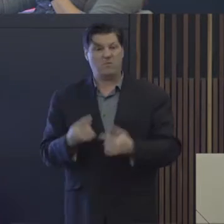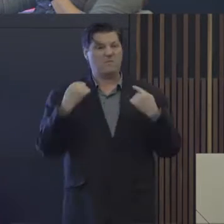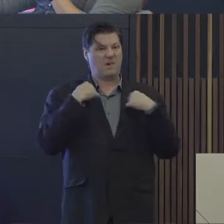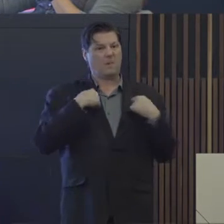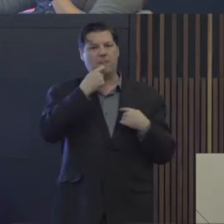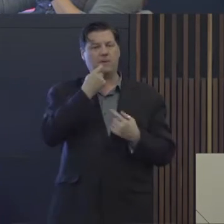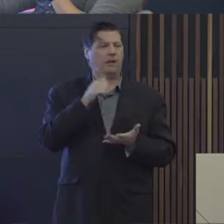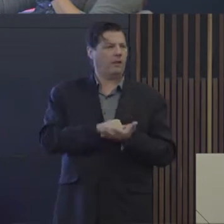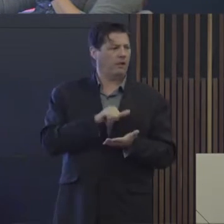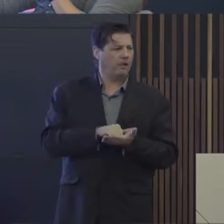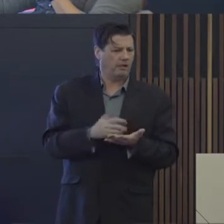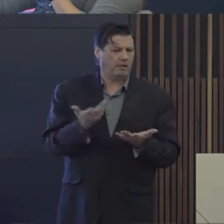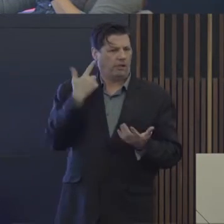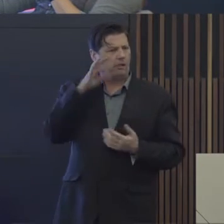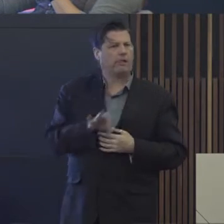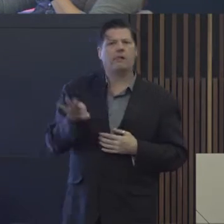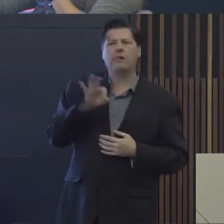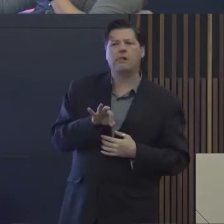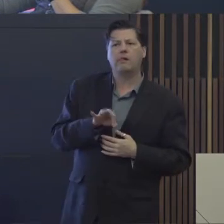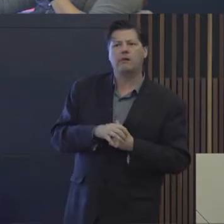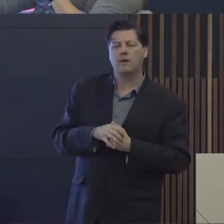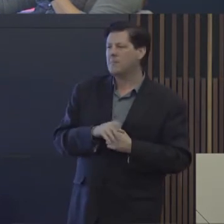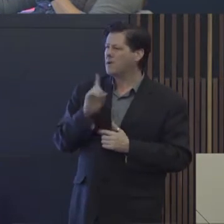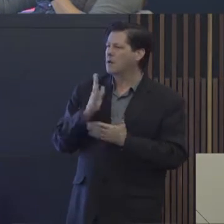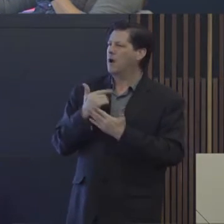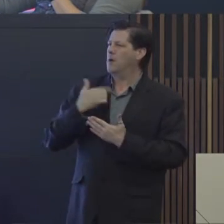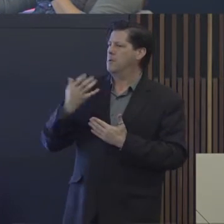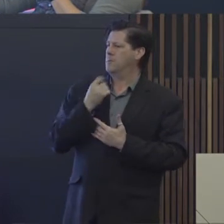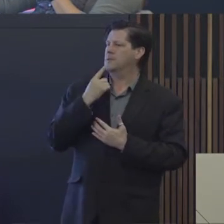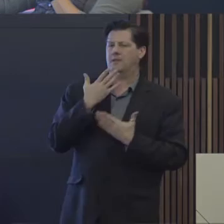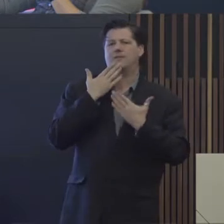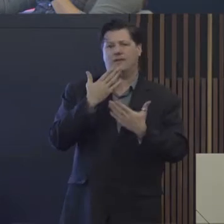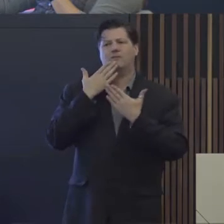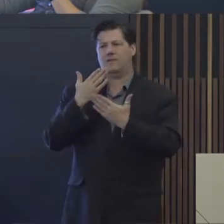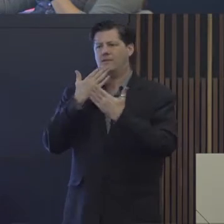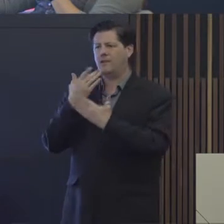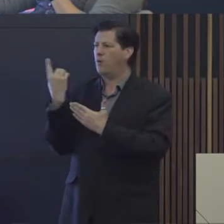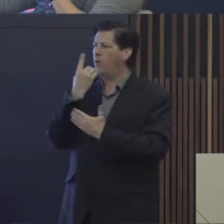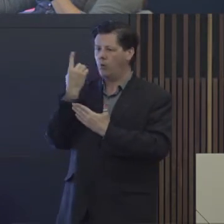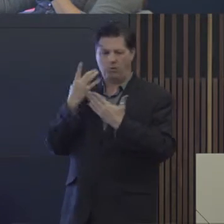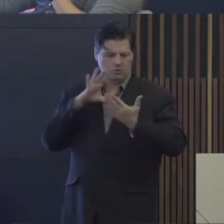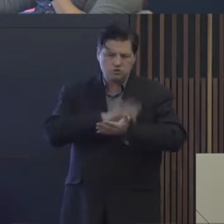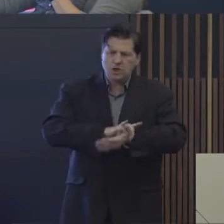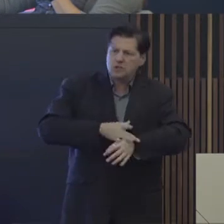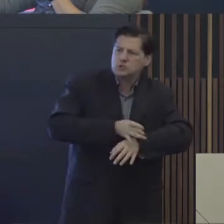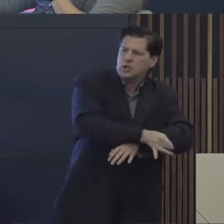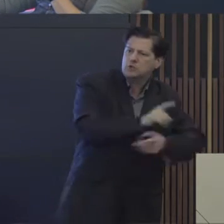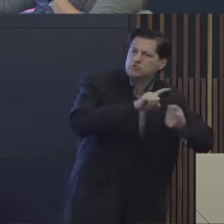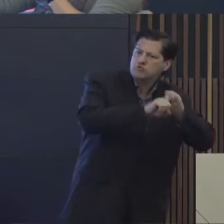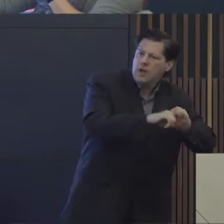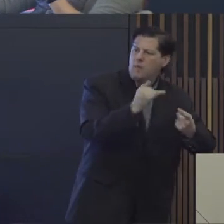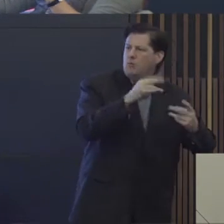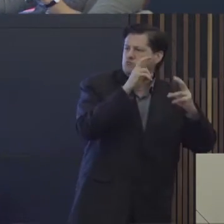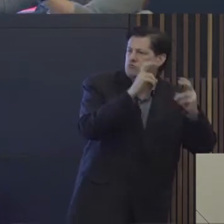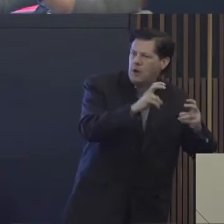I? Because that happened. But I want to thank everybody who was chaining themselves to a tram or a train, or